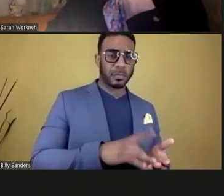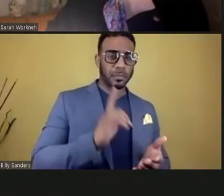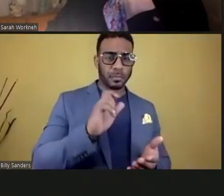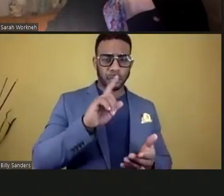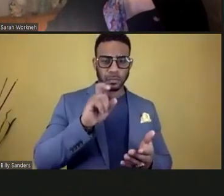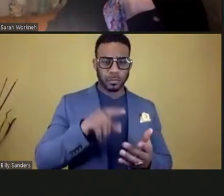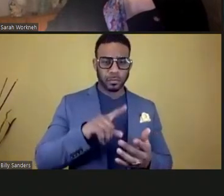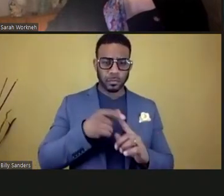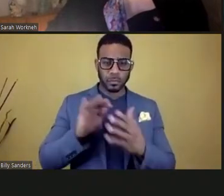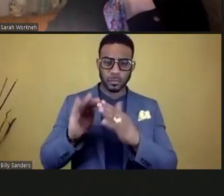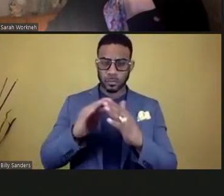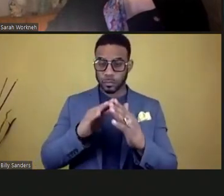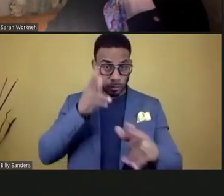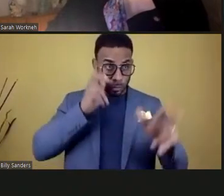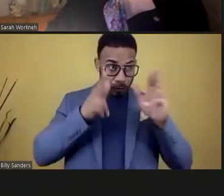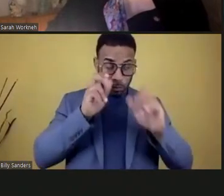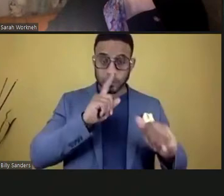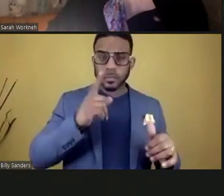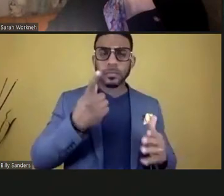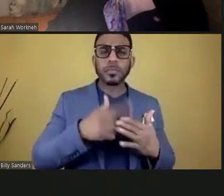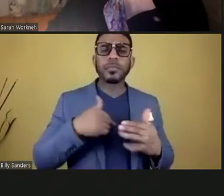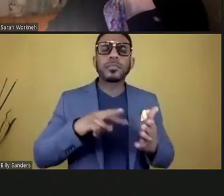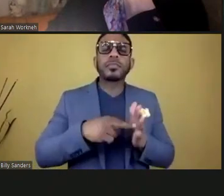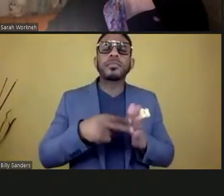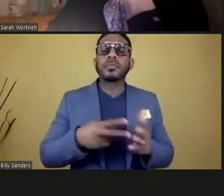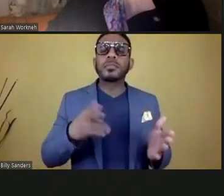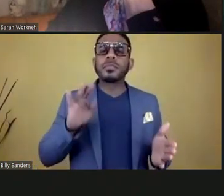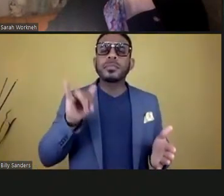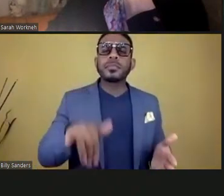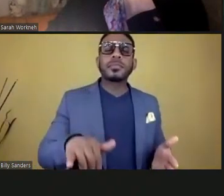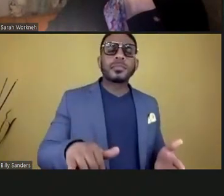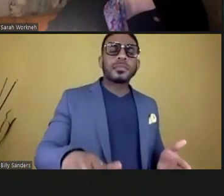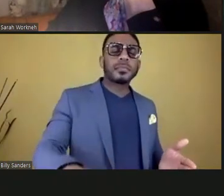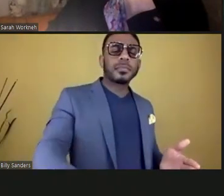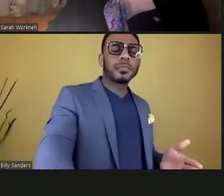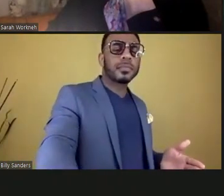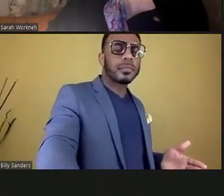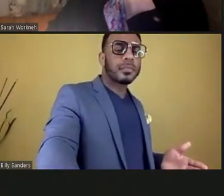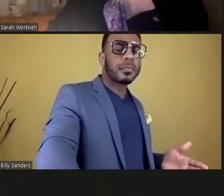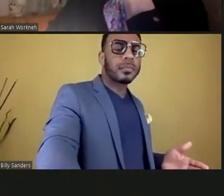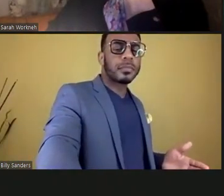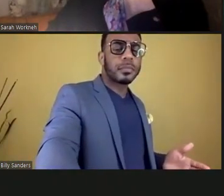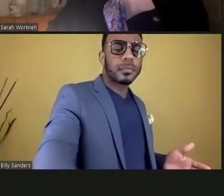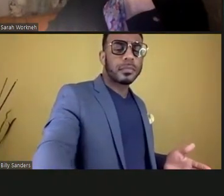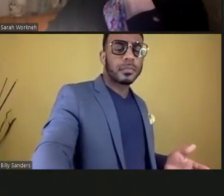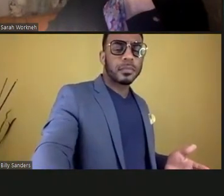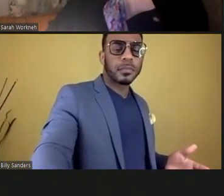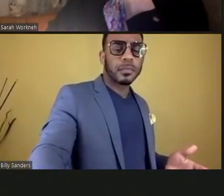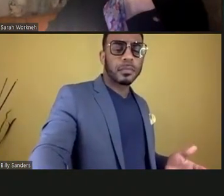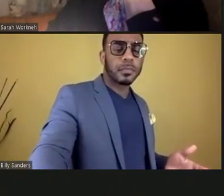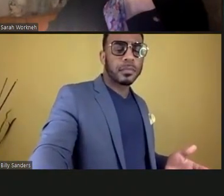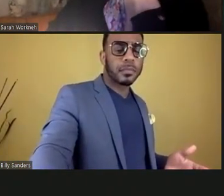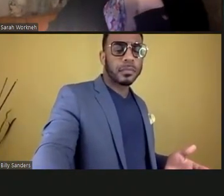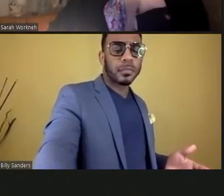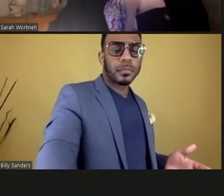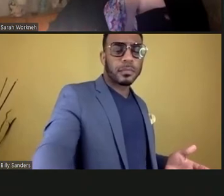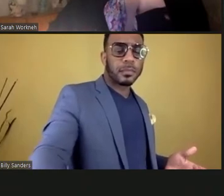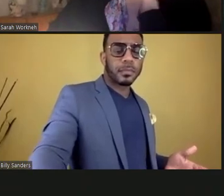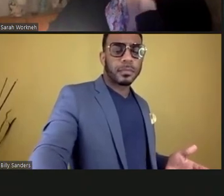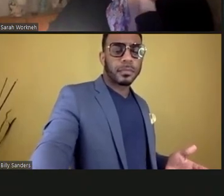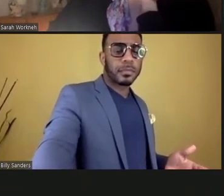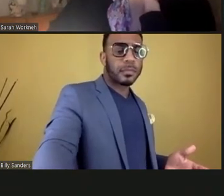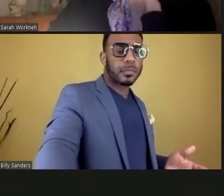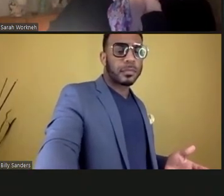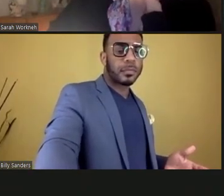from the community of listeners is, well, what do we mean by that? So are we talking about design thinking, you know, design principles?